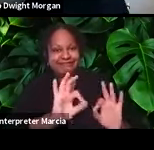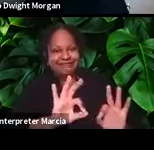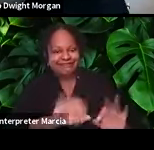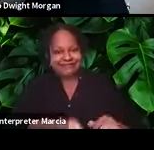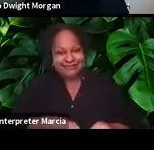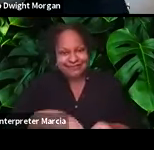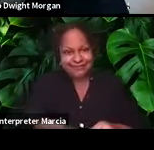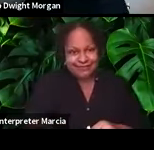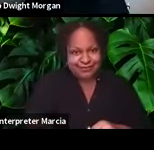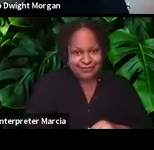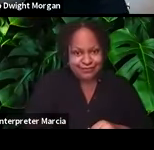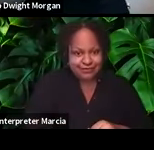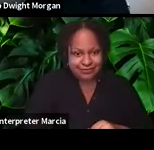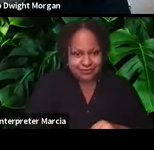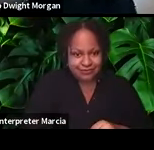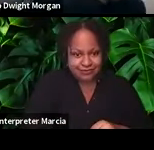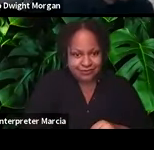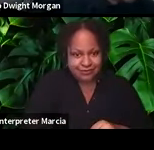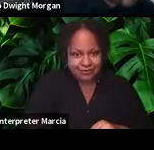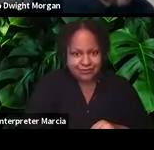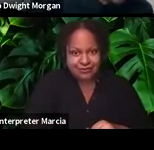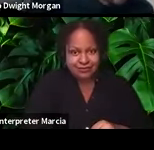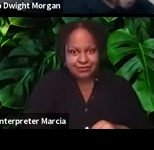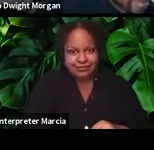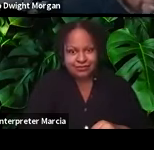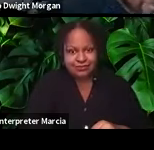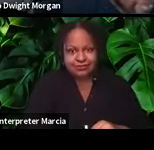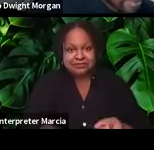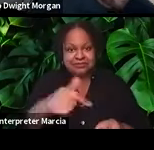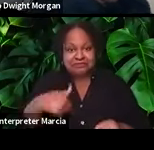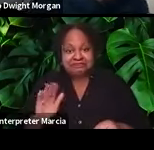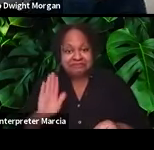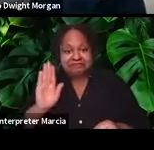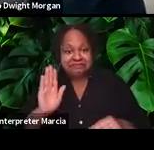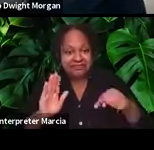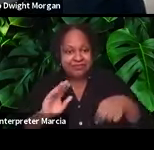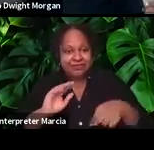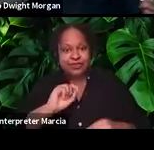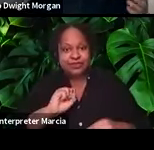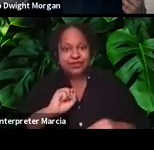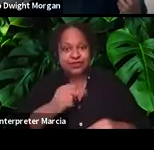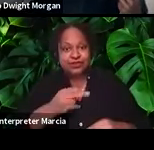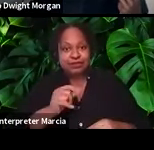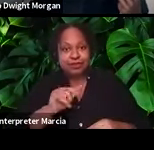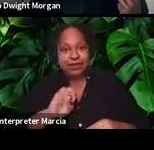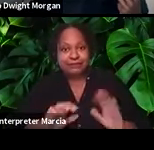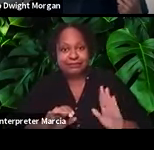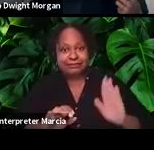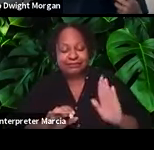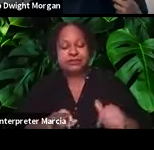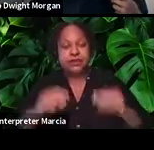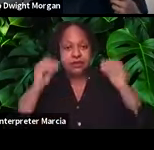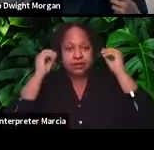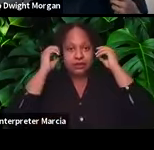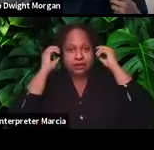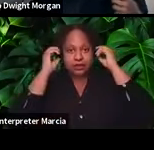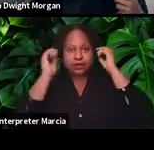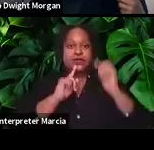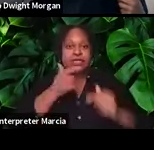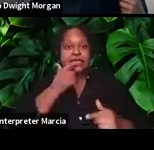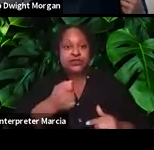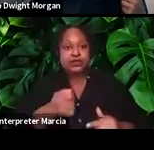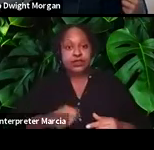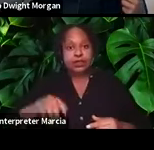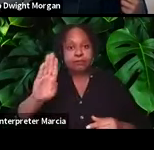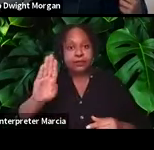So maybe I should jump in. For me, it was quite interesting when the Black Lives Matter